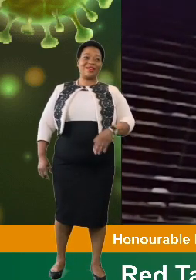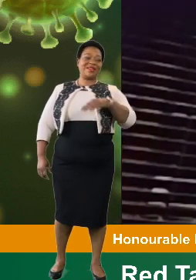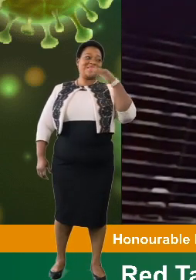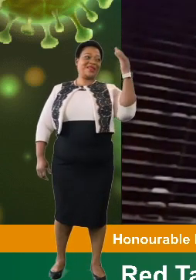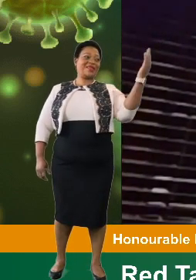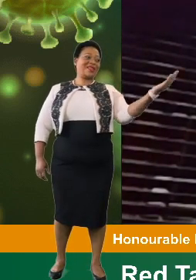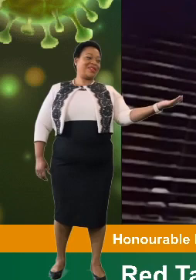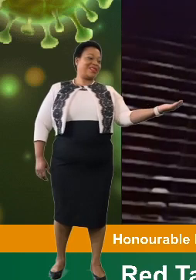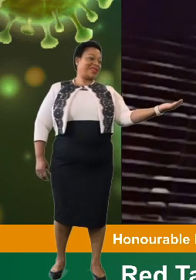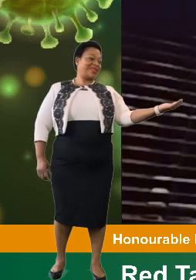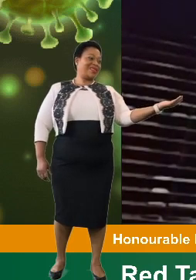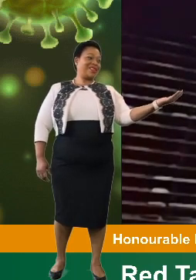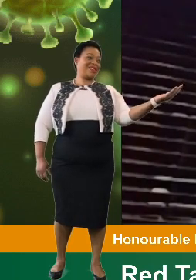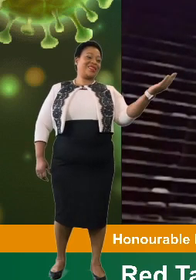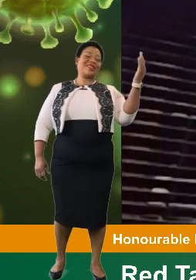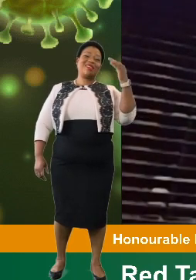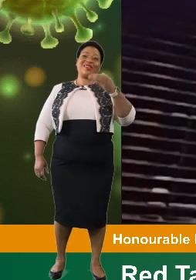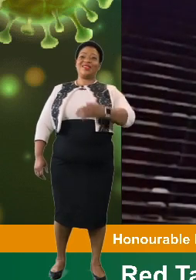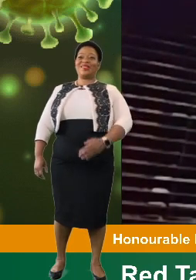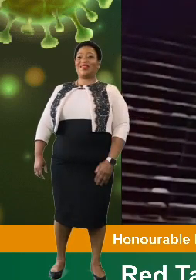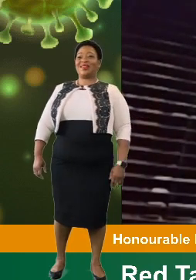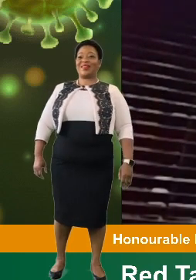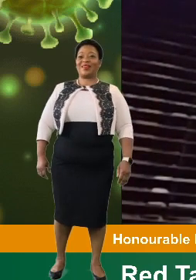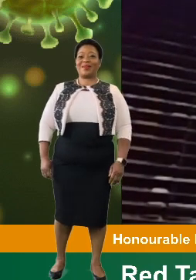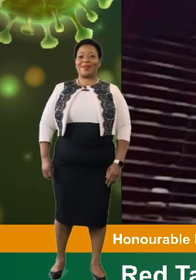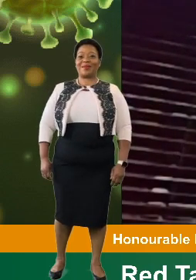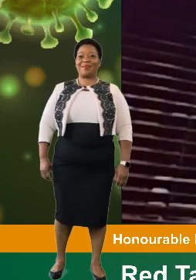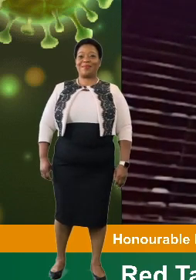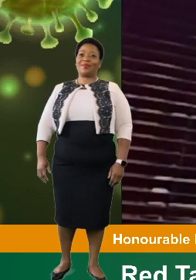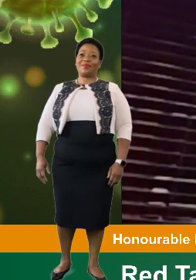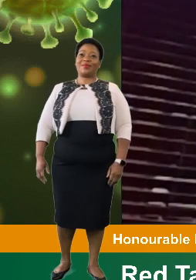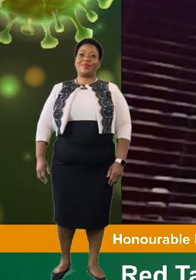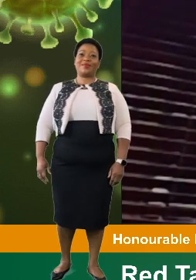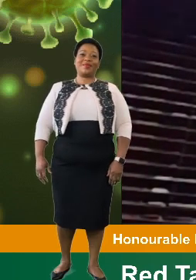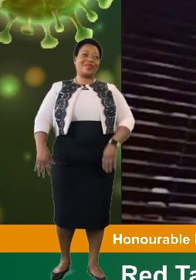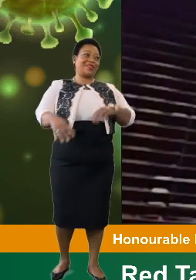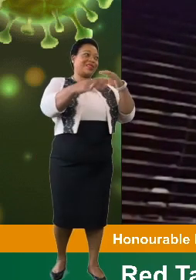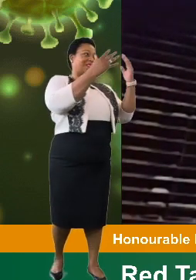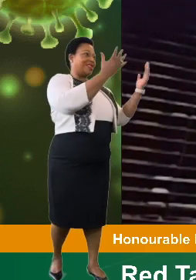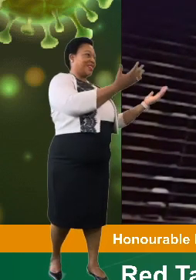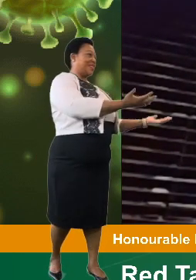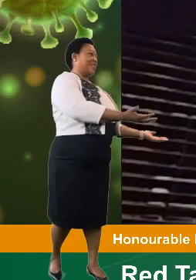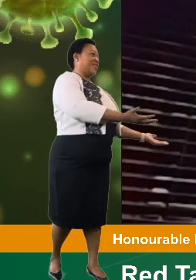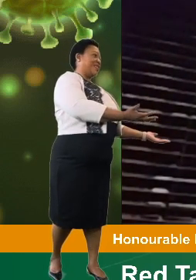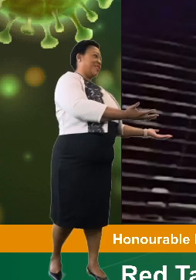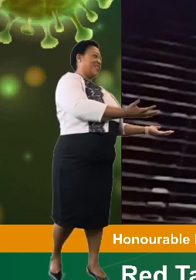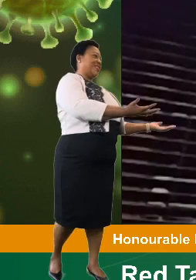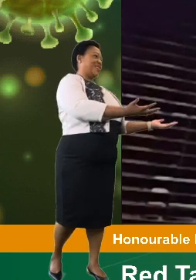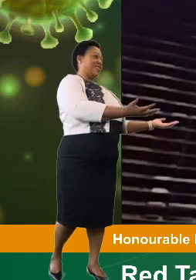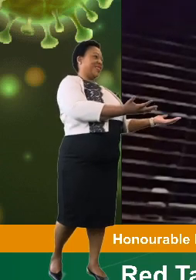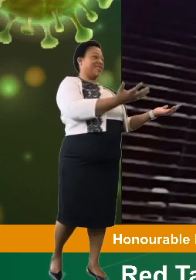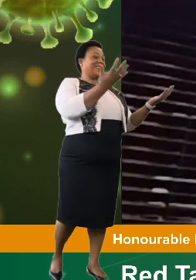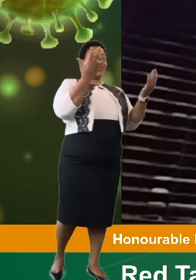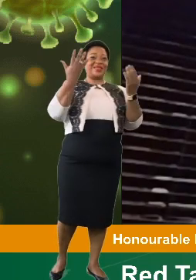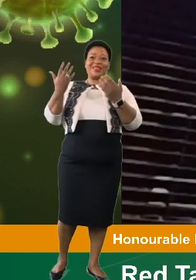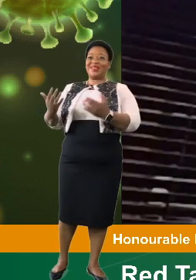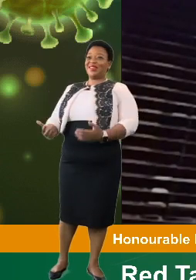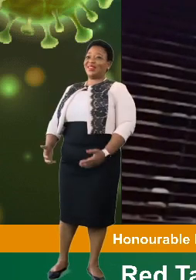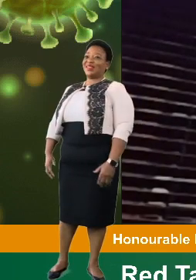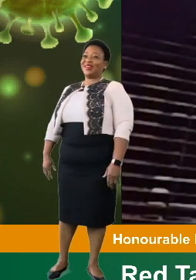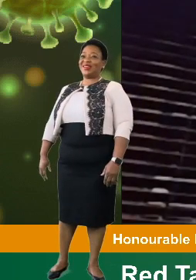an opportunity and utilize the space by being a smart province, by being